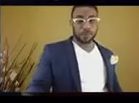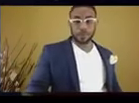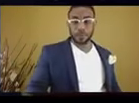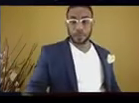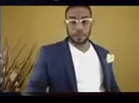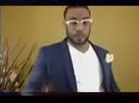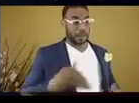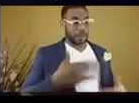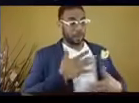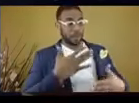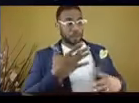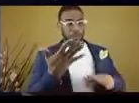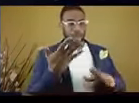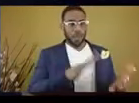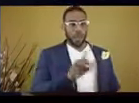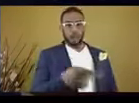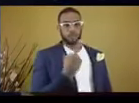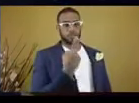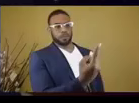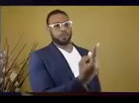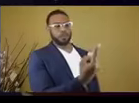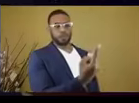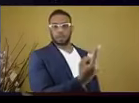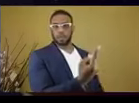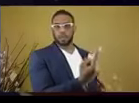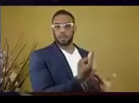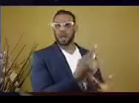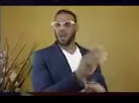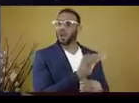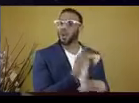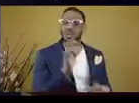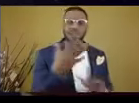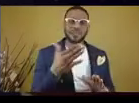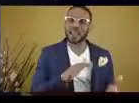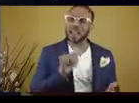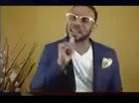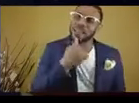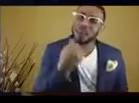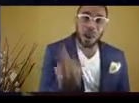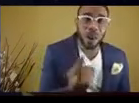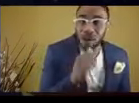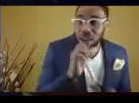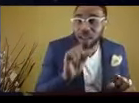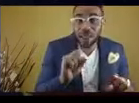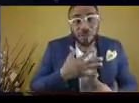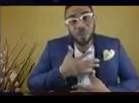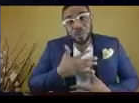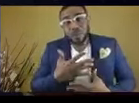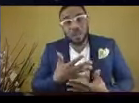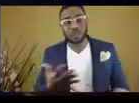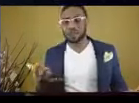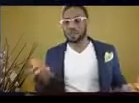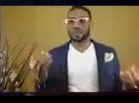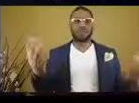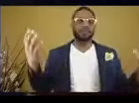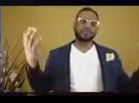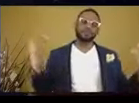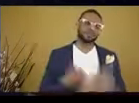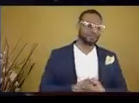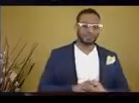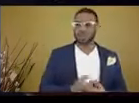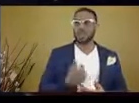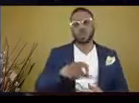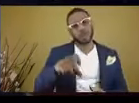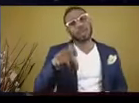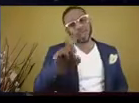dying alone. And nobody should have to die suffering alone and unable to breathe. So we need